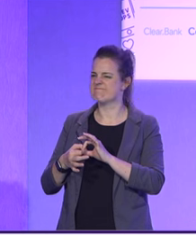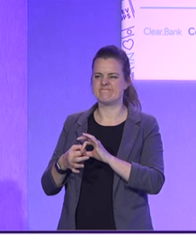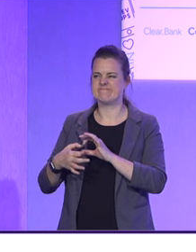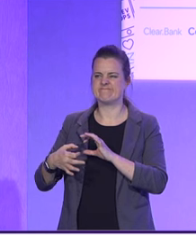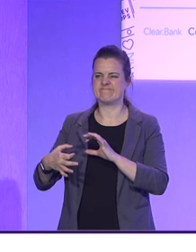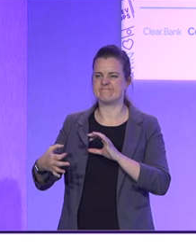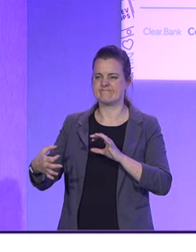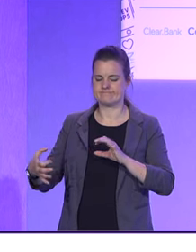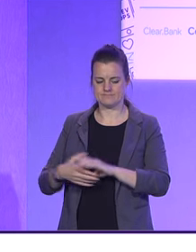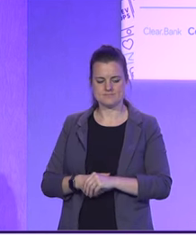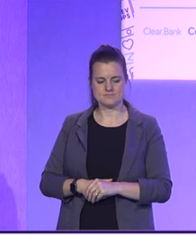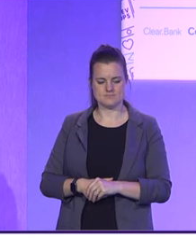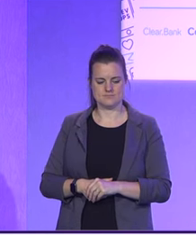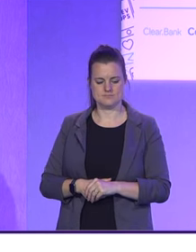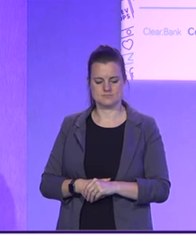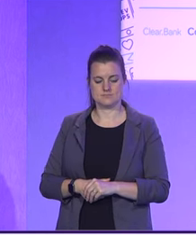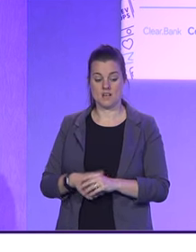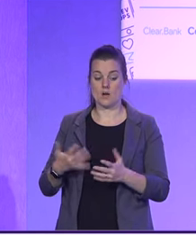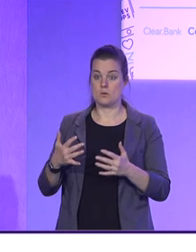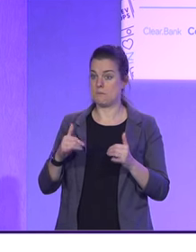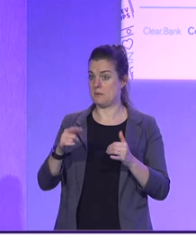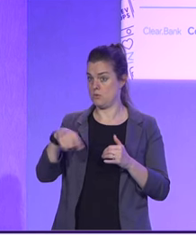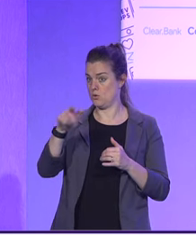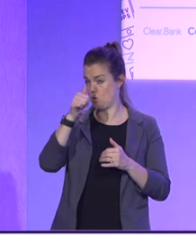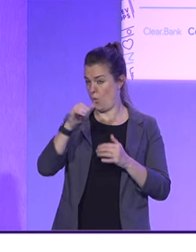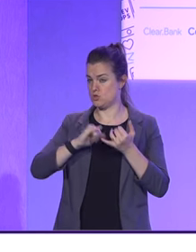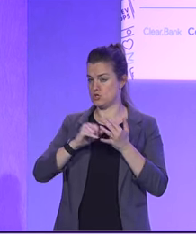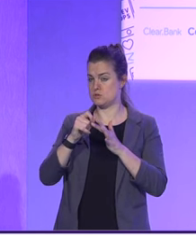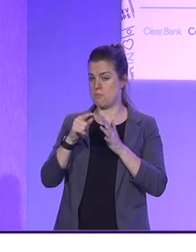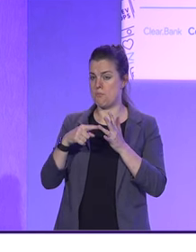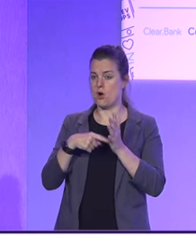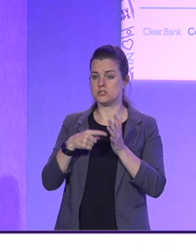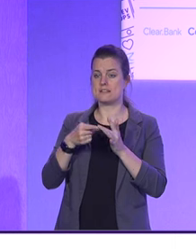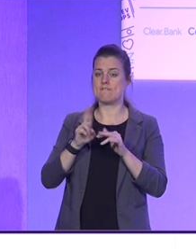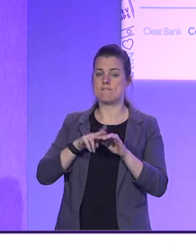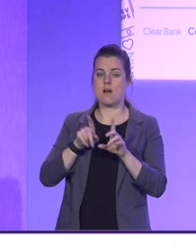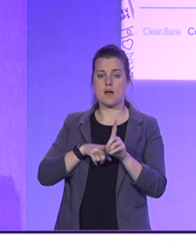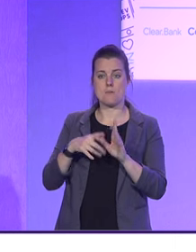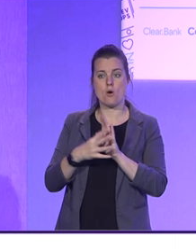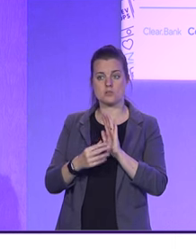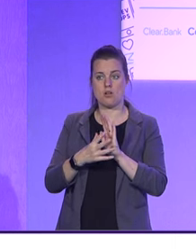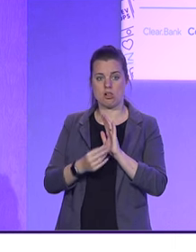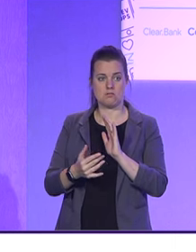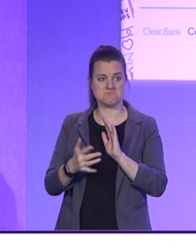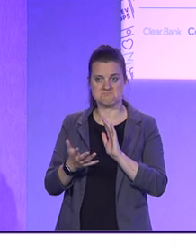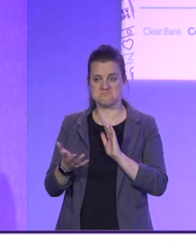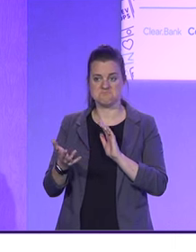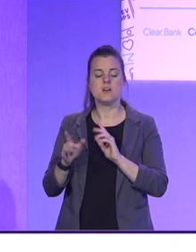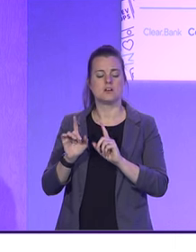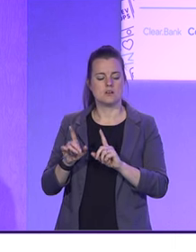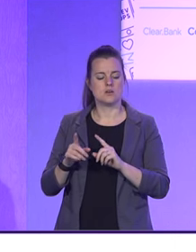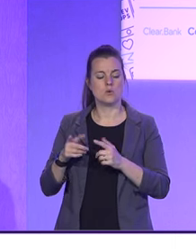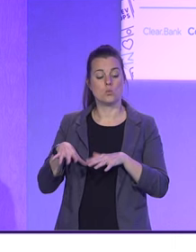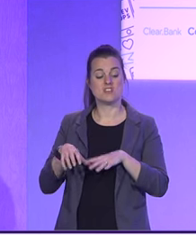And well, maybe you know about the Spotify model. It's about, it's a new way of doing things. We started